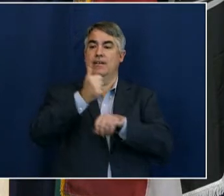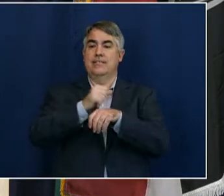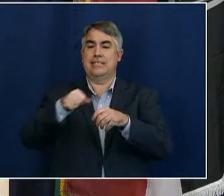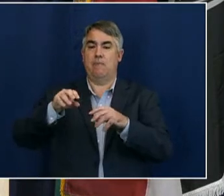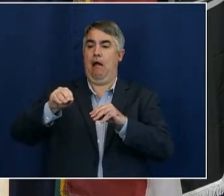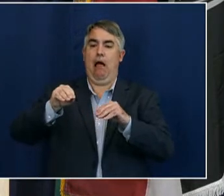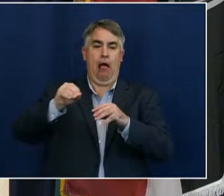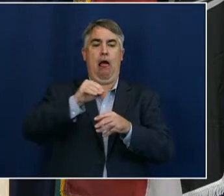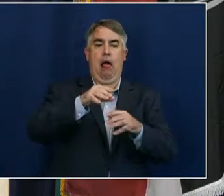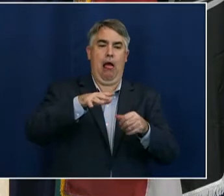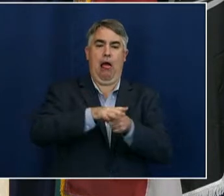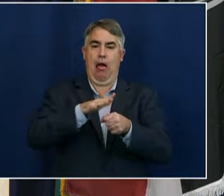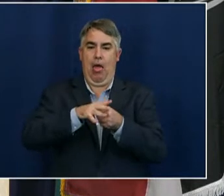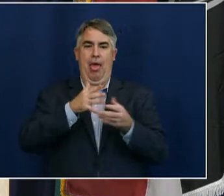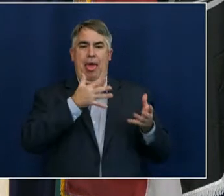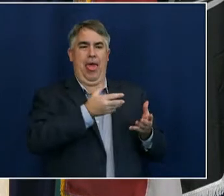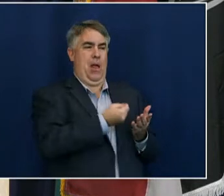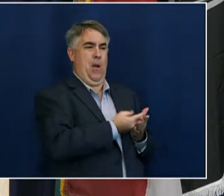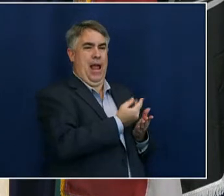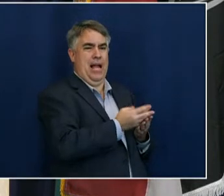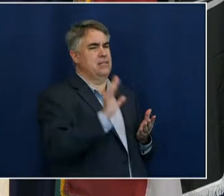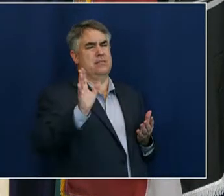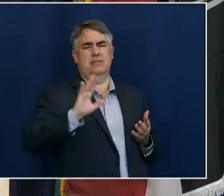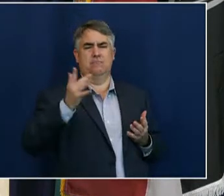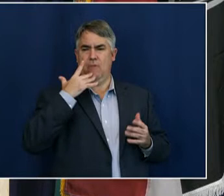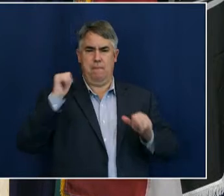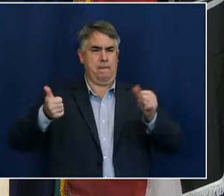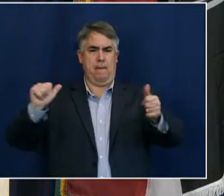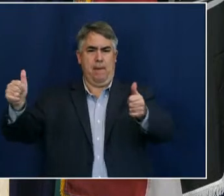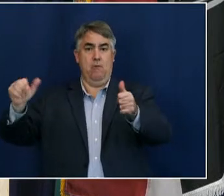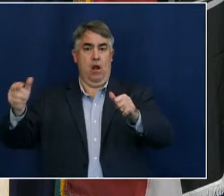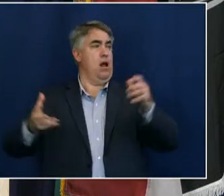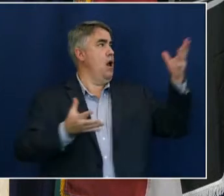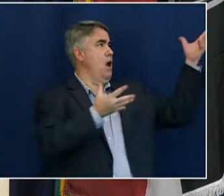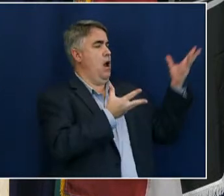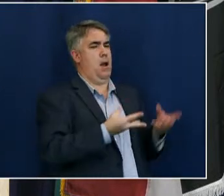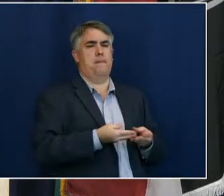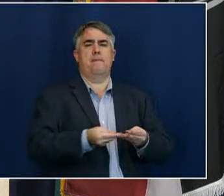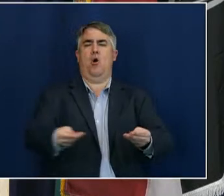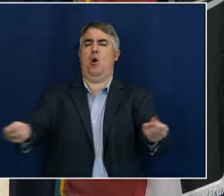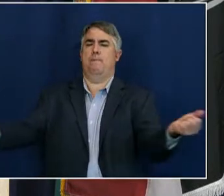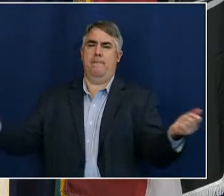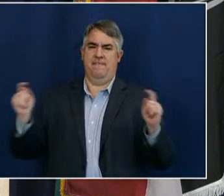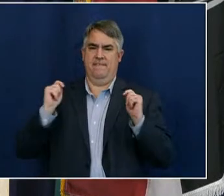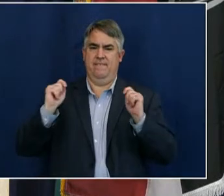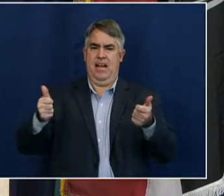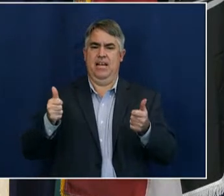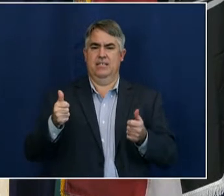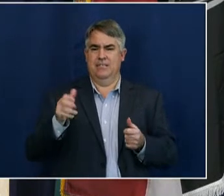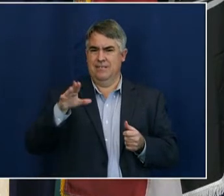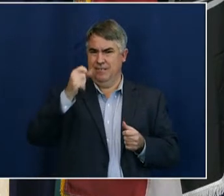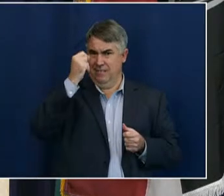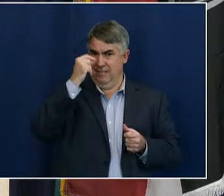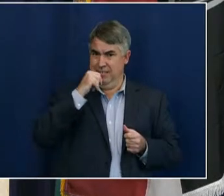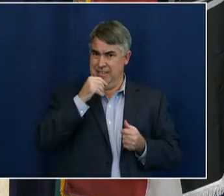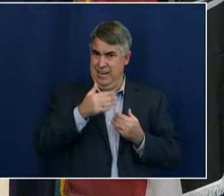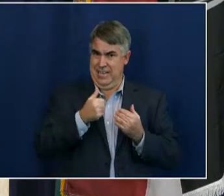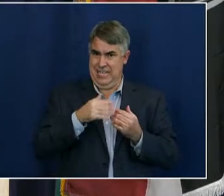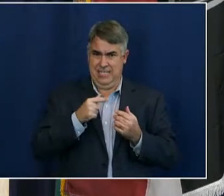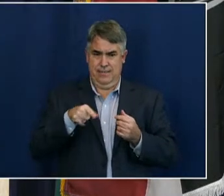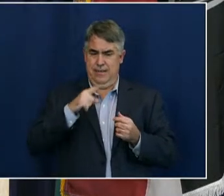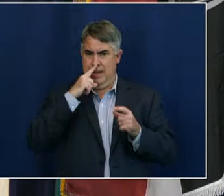not the easiest thing to stand up. You have to have protocols and procedures and staffing and